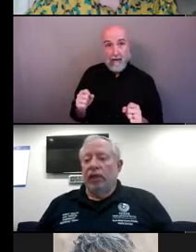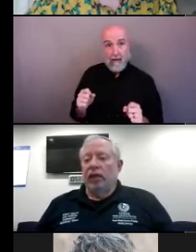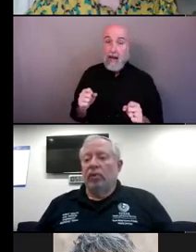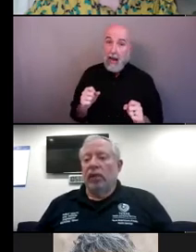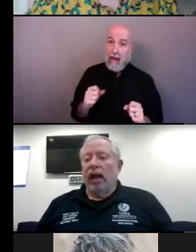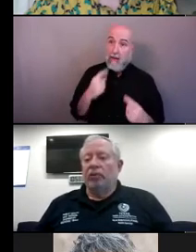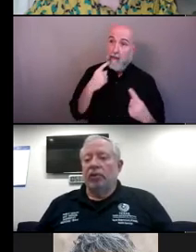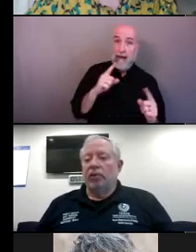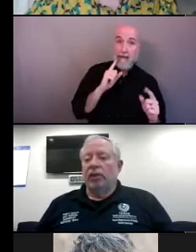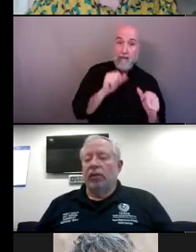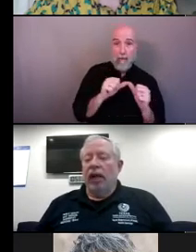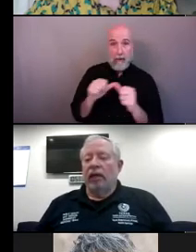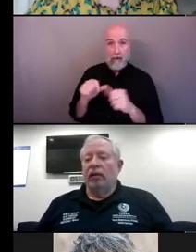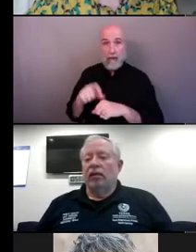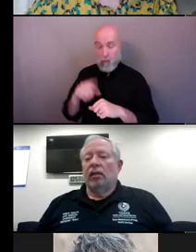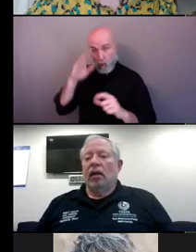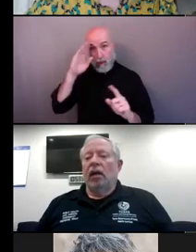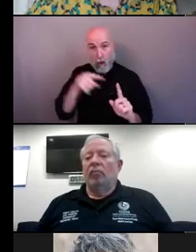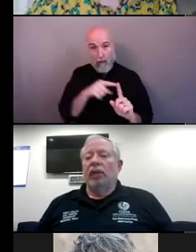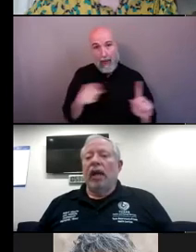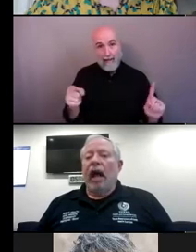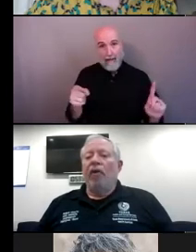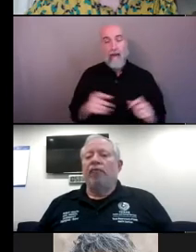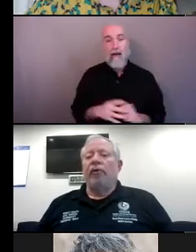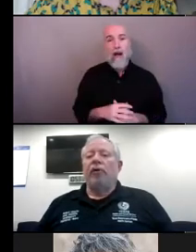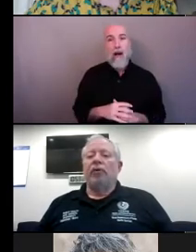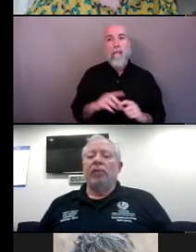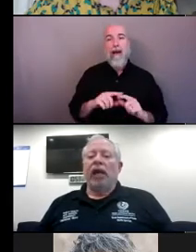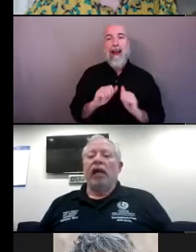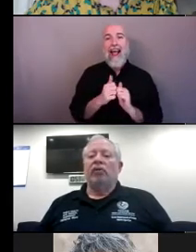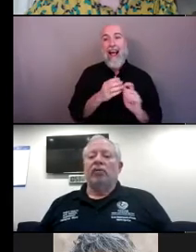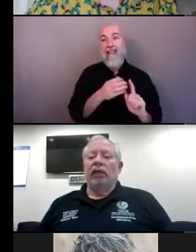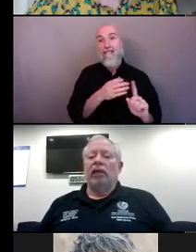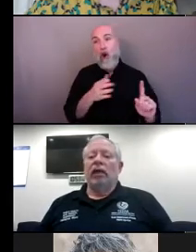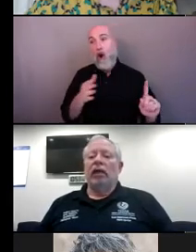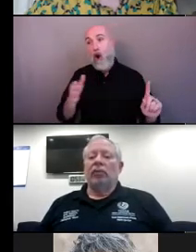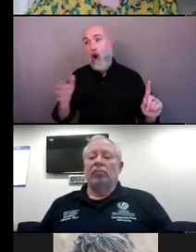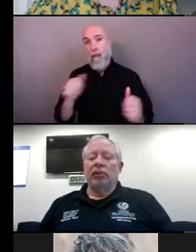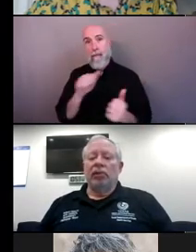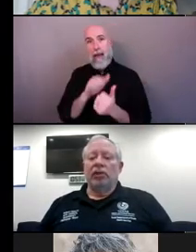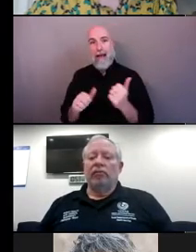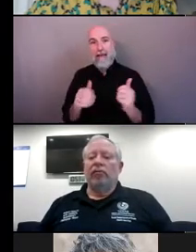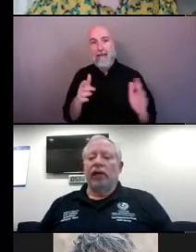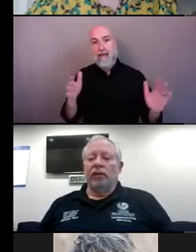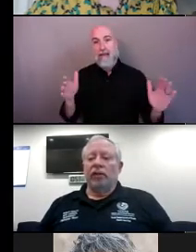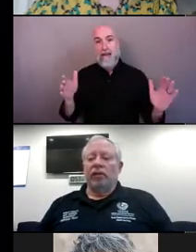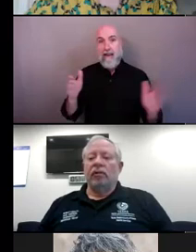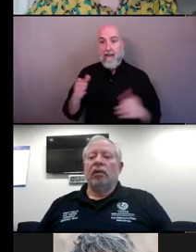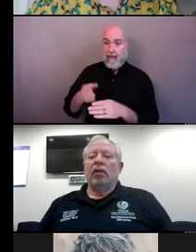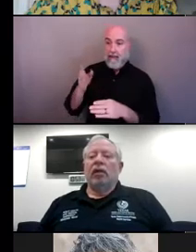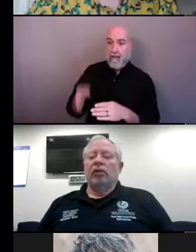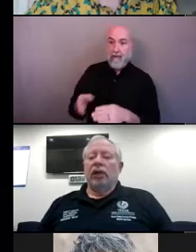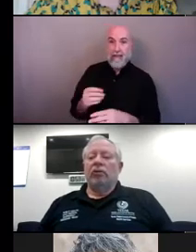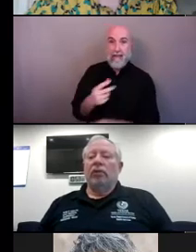period of time, we absolutely know that. But how far past the completion of your